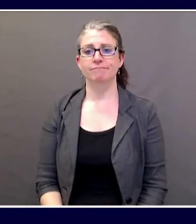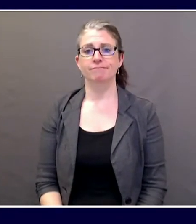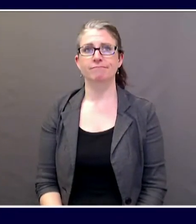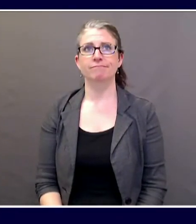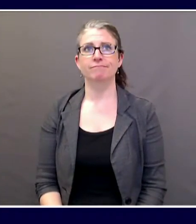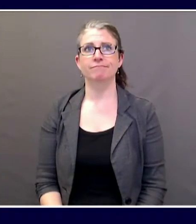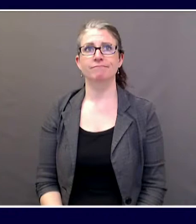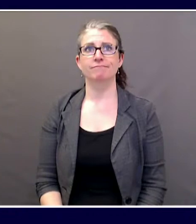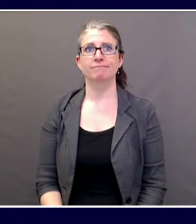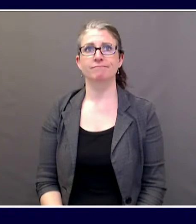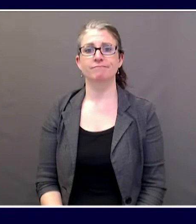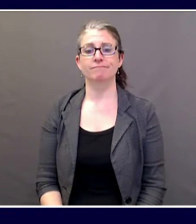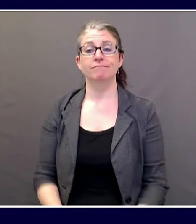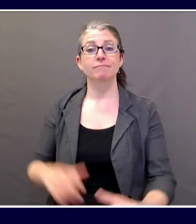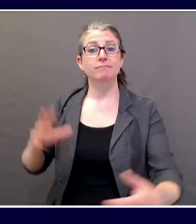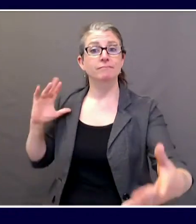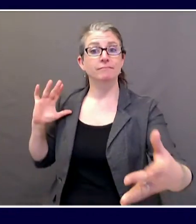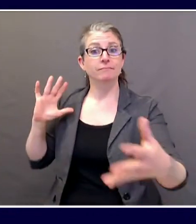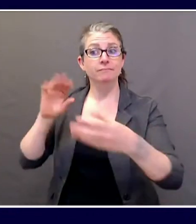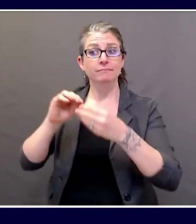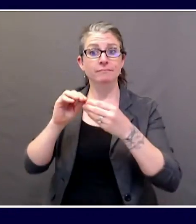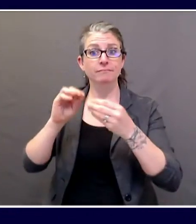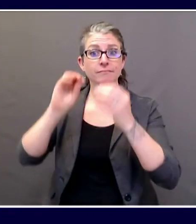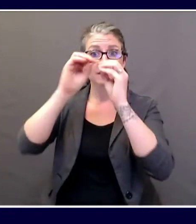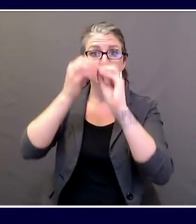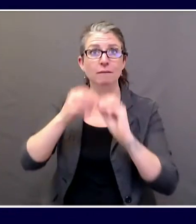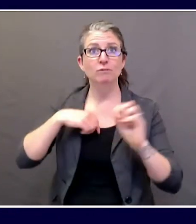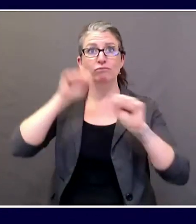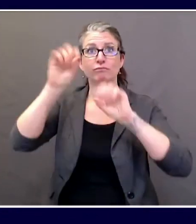Overall in the state, there are a total of